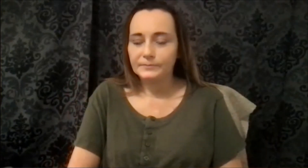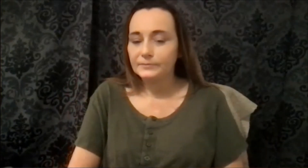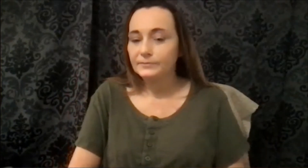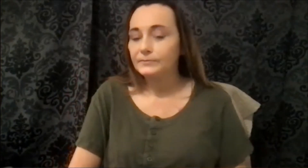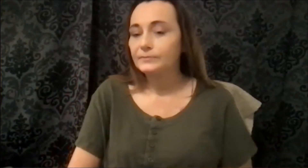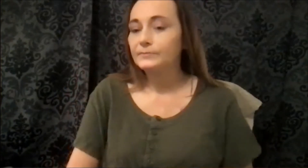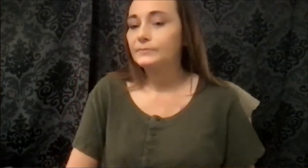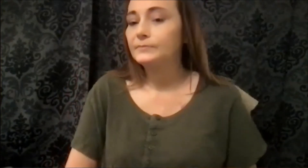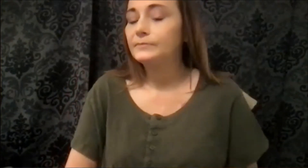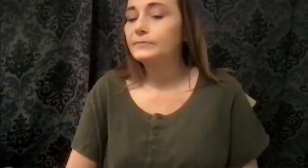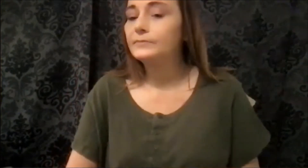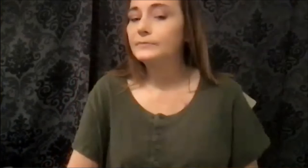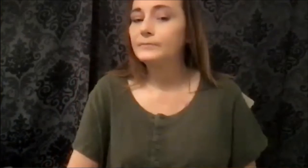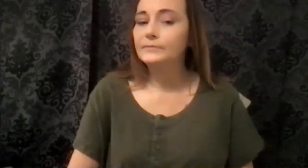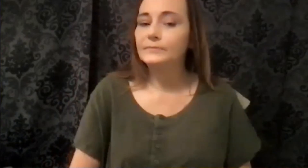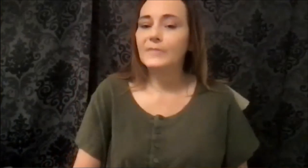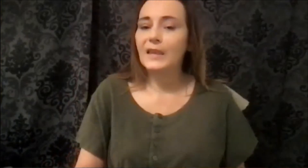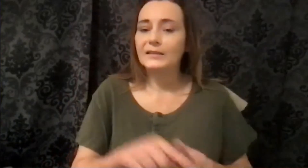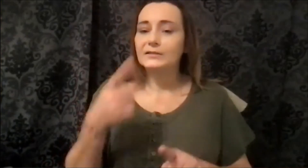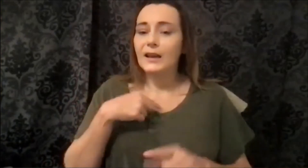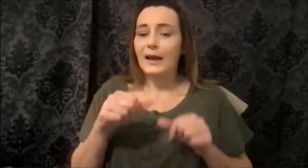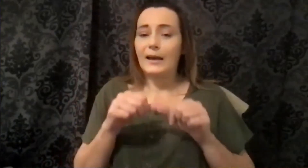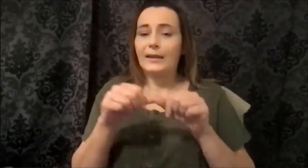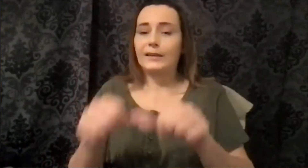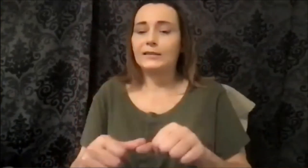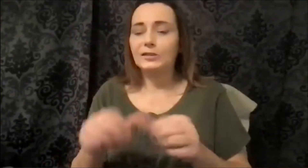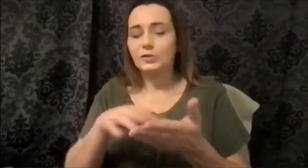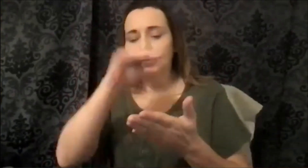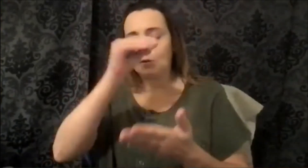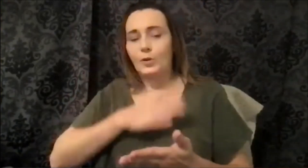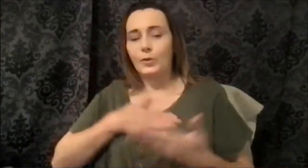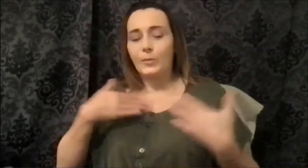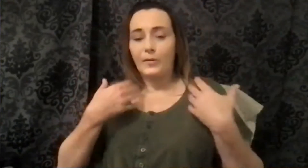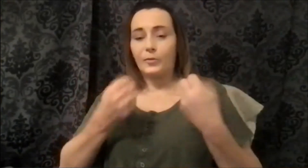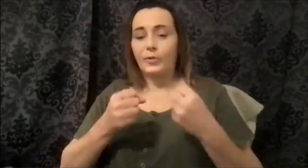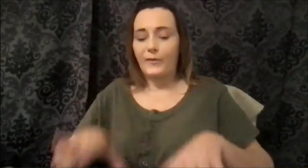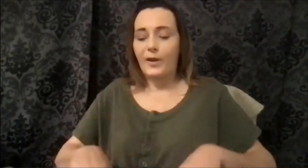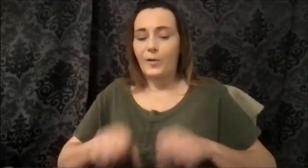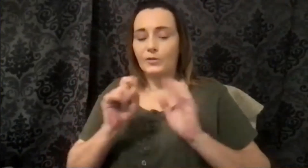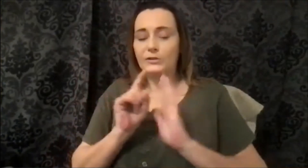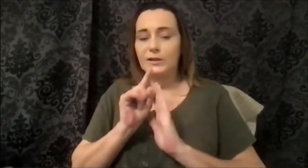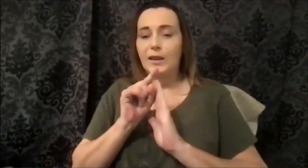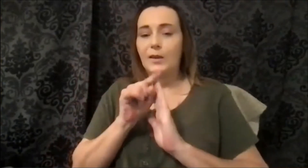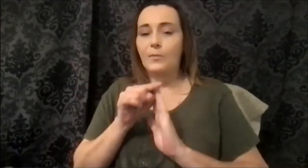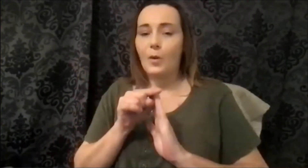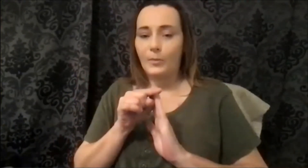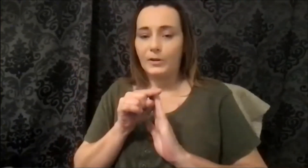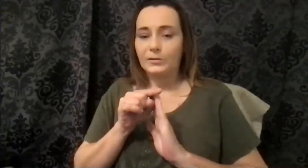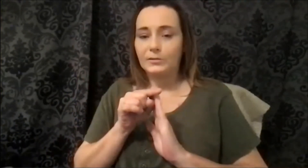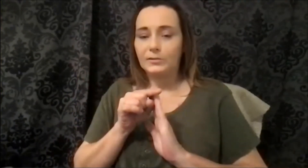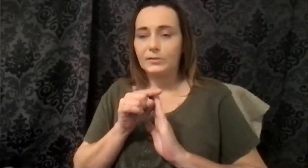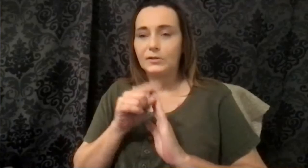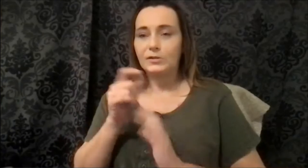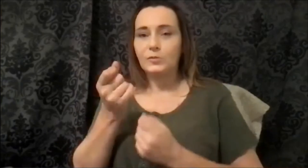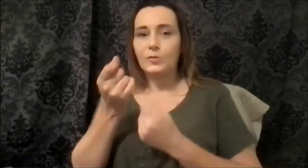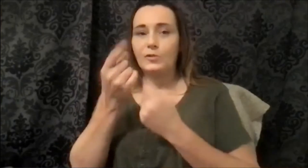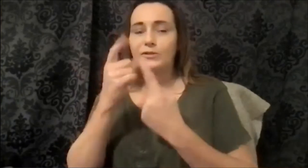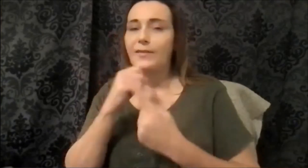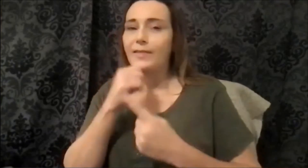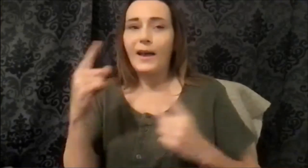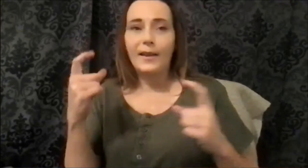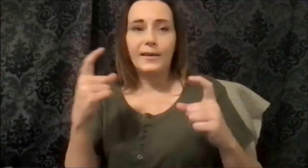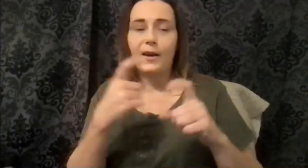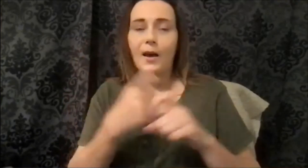to surrender in my recovery, I will take a moment to embark the uncomplicated idea that I am a part